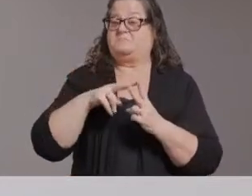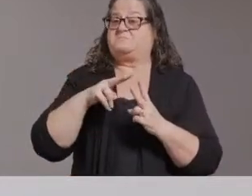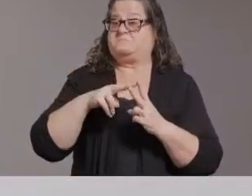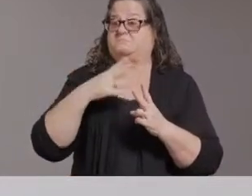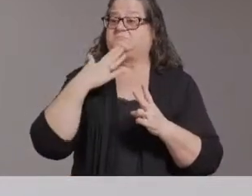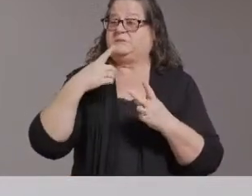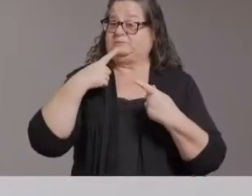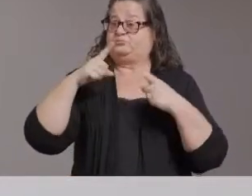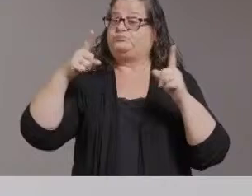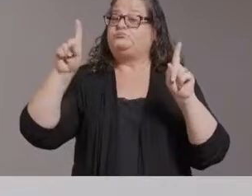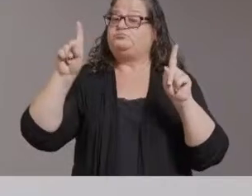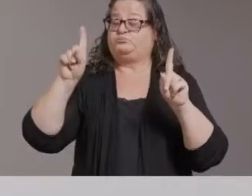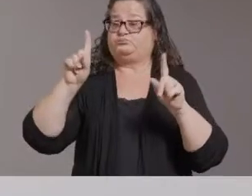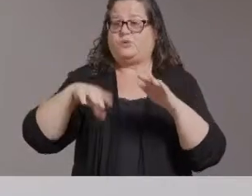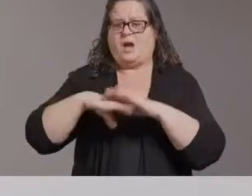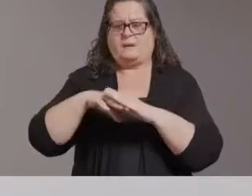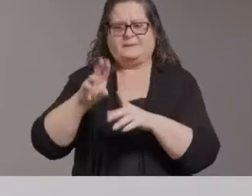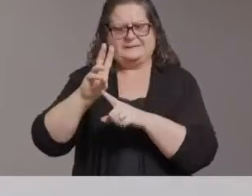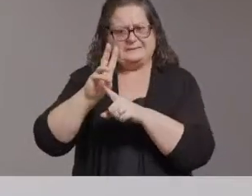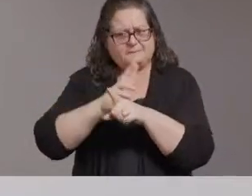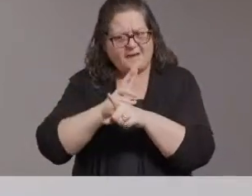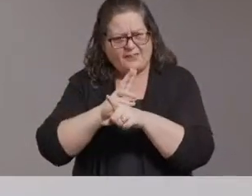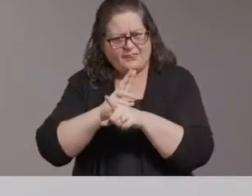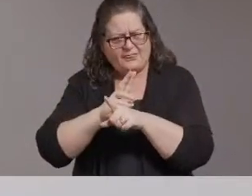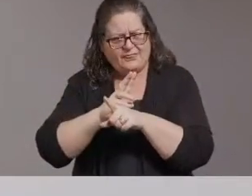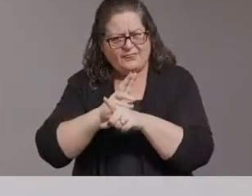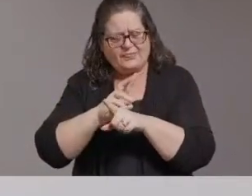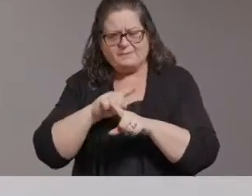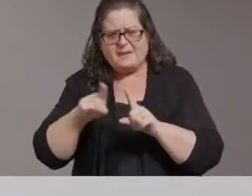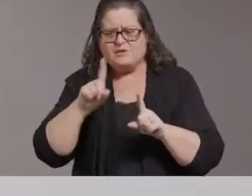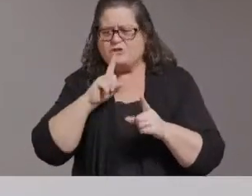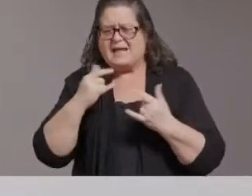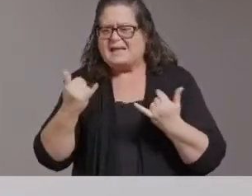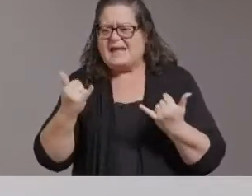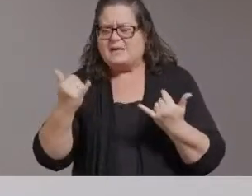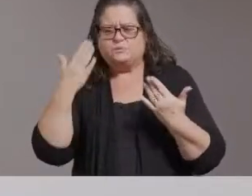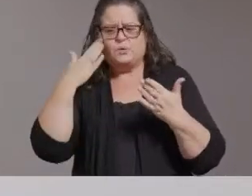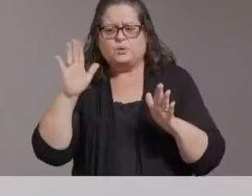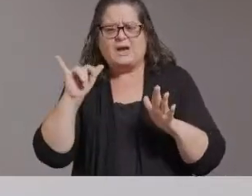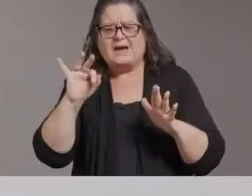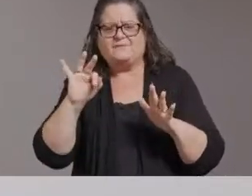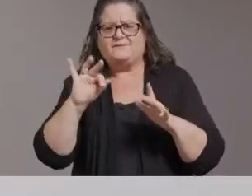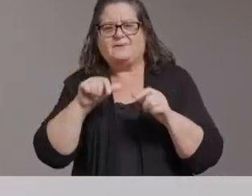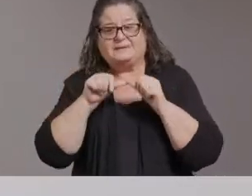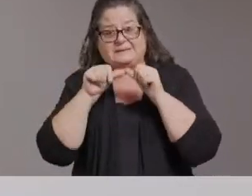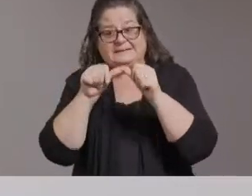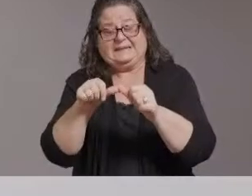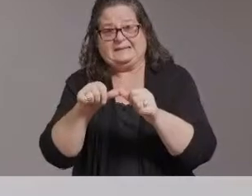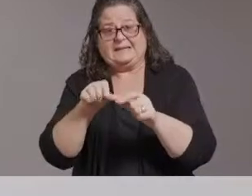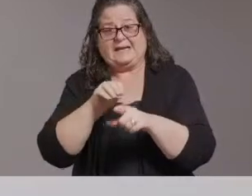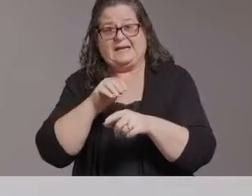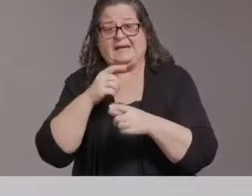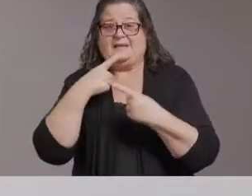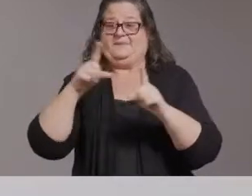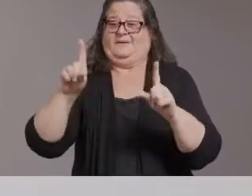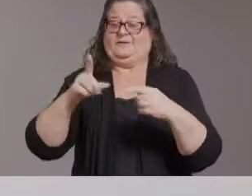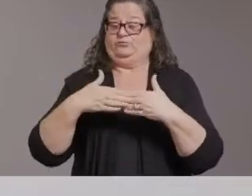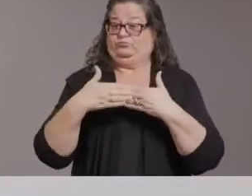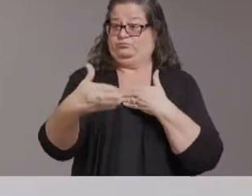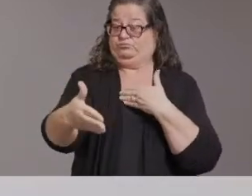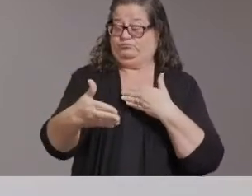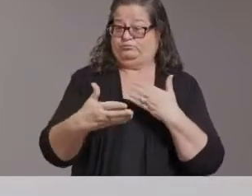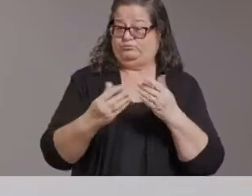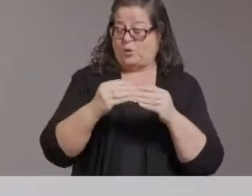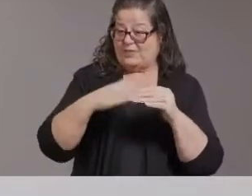since we're not sure at this point if the vaccines are effective past that, I was curious to know if health officials have even started asking what that process would